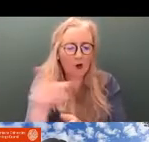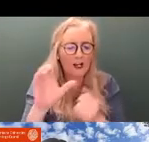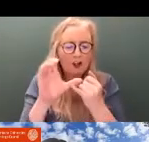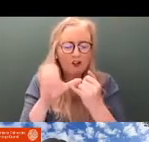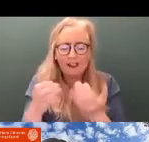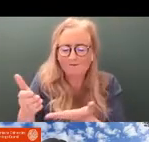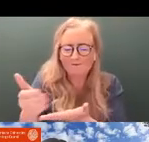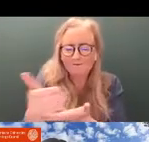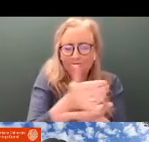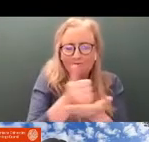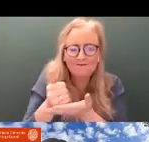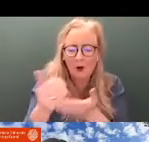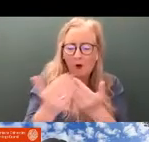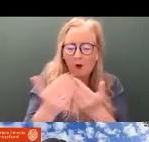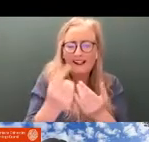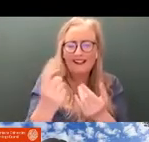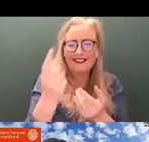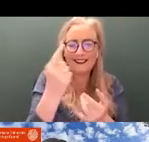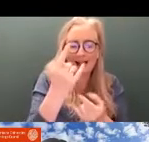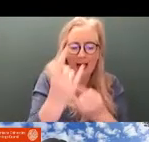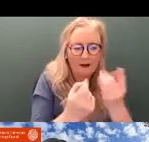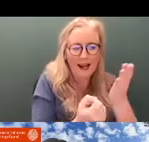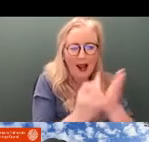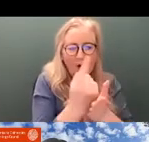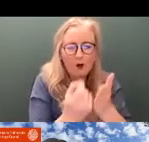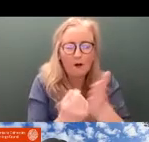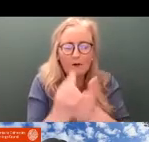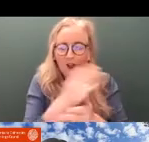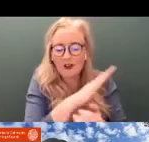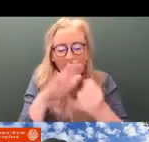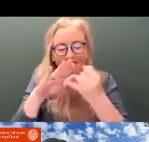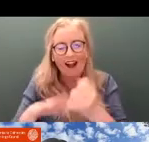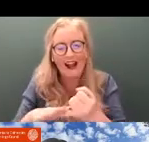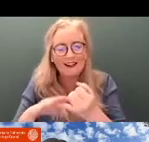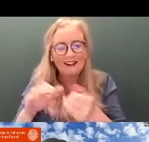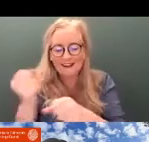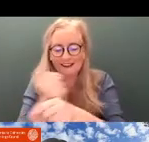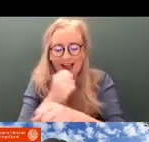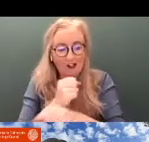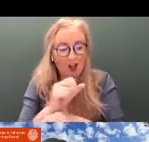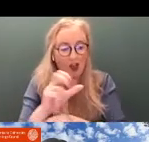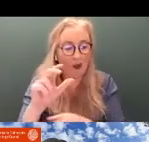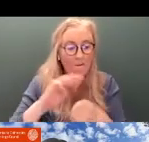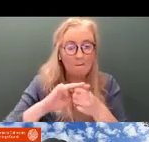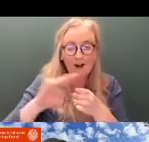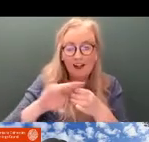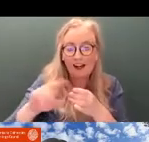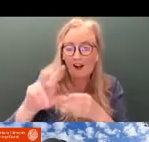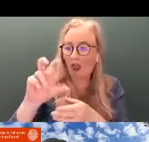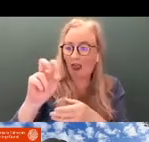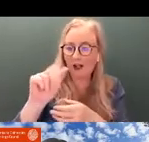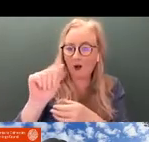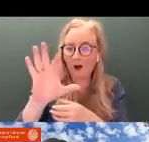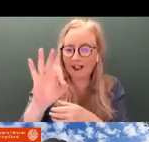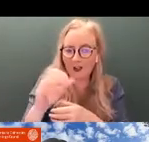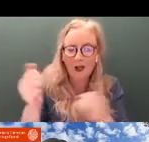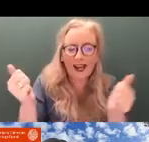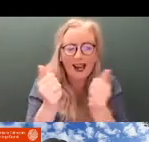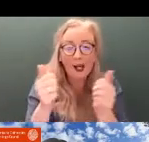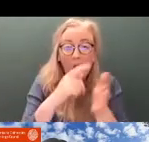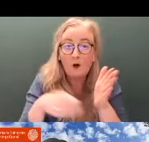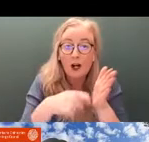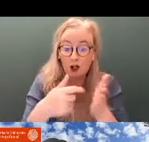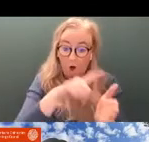gather those outcomes and share them with us so that the final date will be the 30th of August. And then any any projects that we